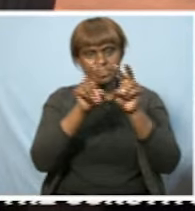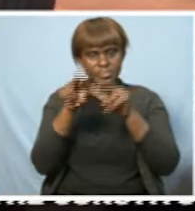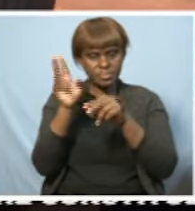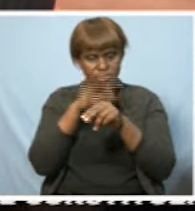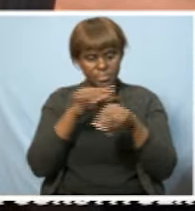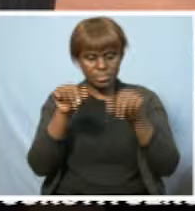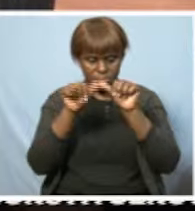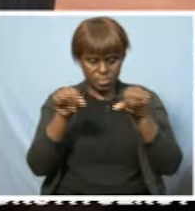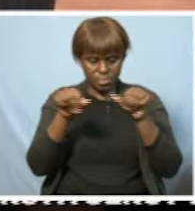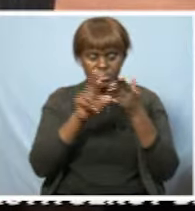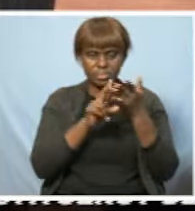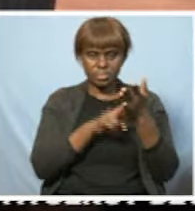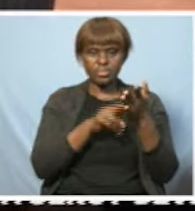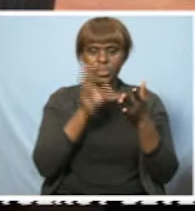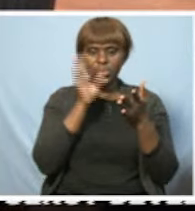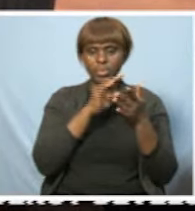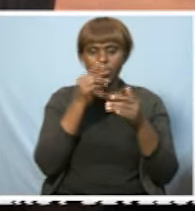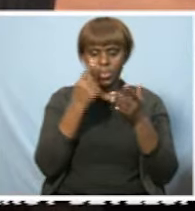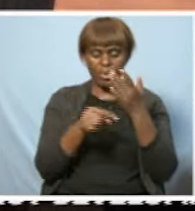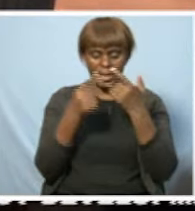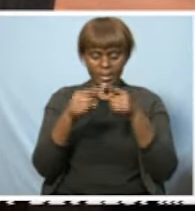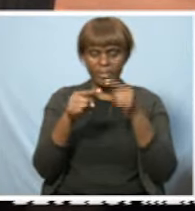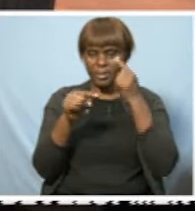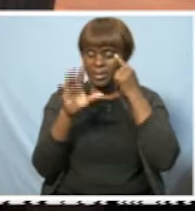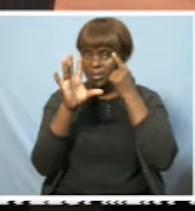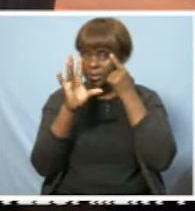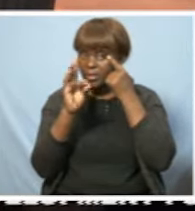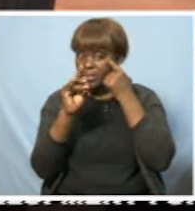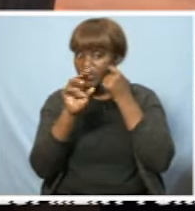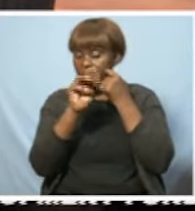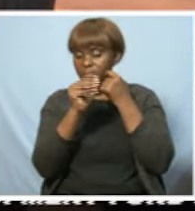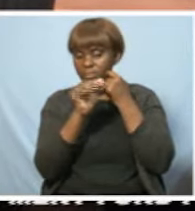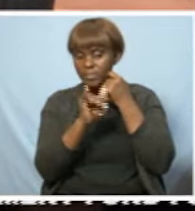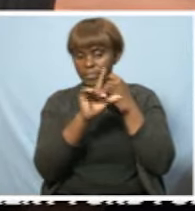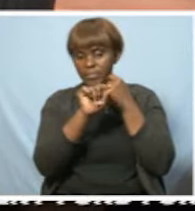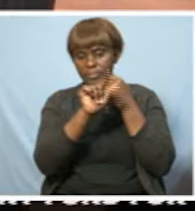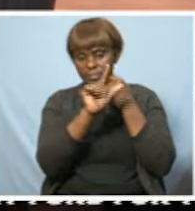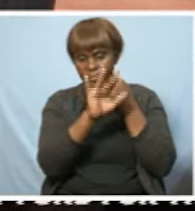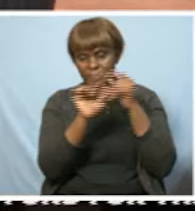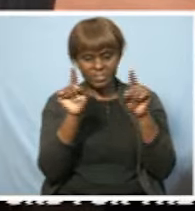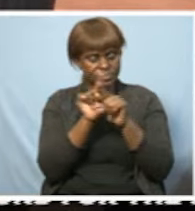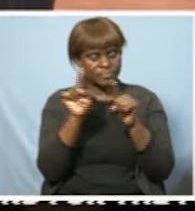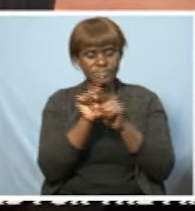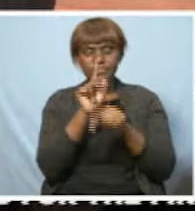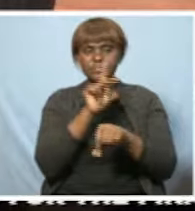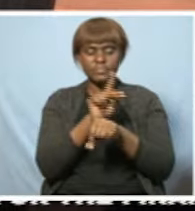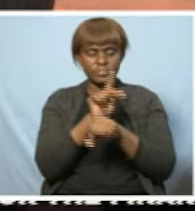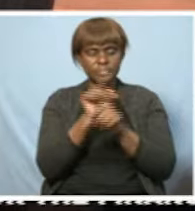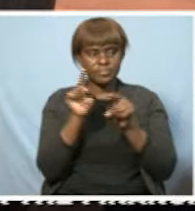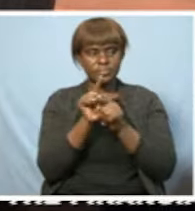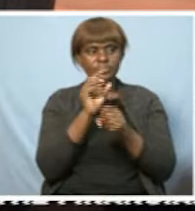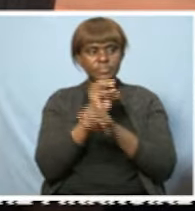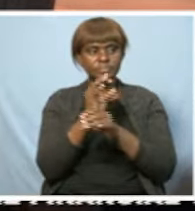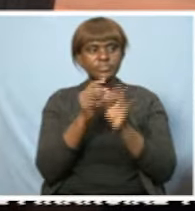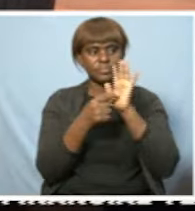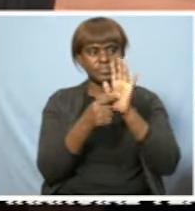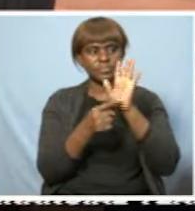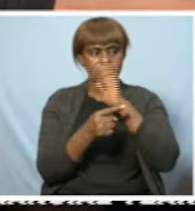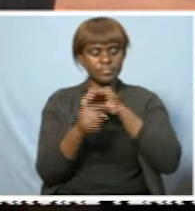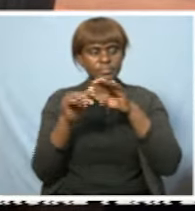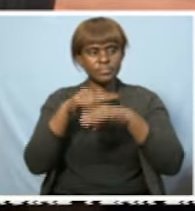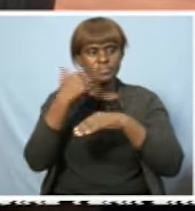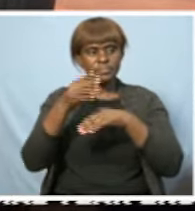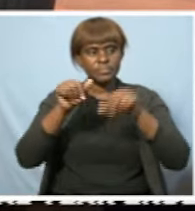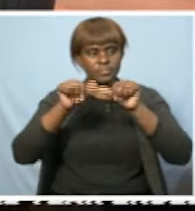report. Yes. That was done on 7th May 2025. A similar query as it has been indicated by external audit as